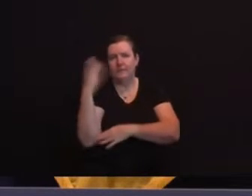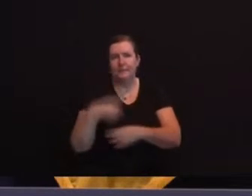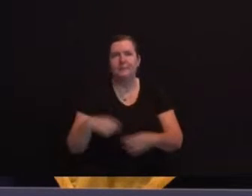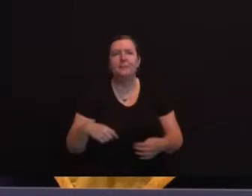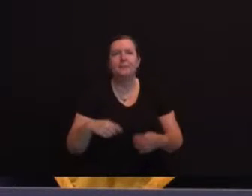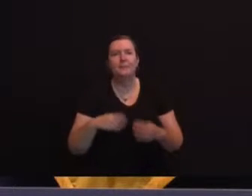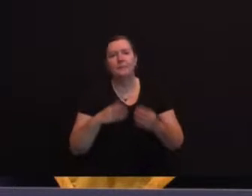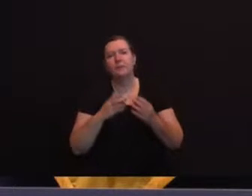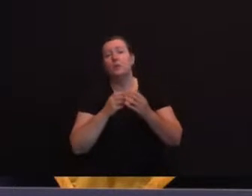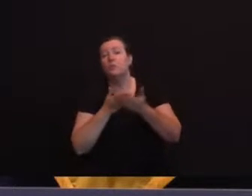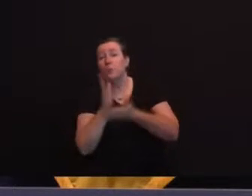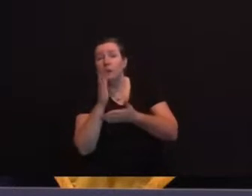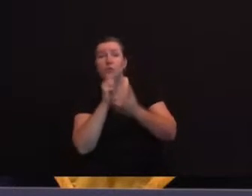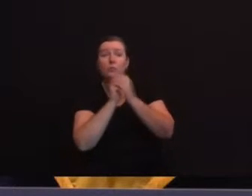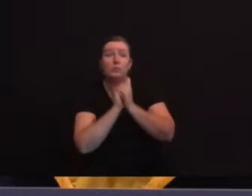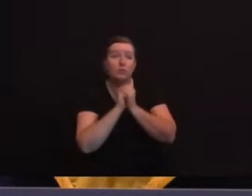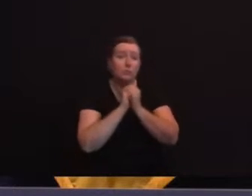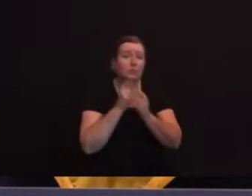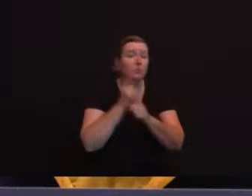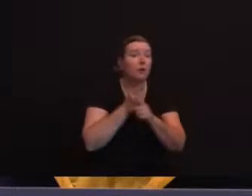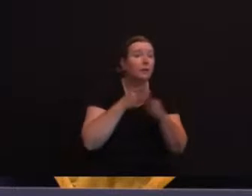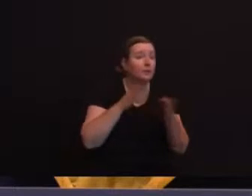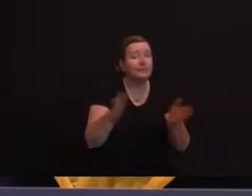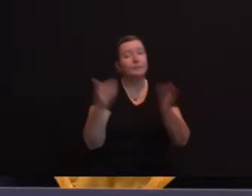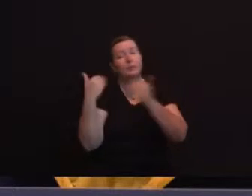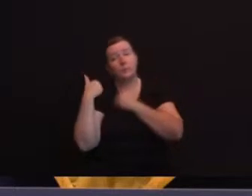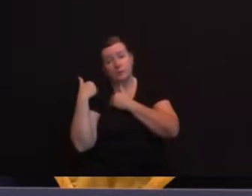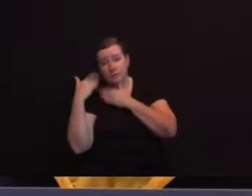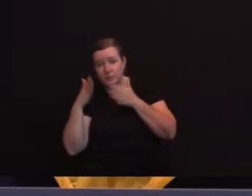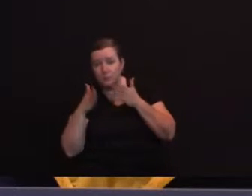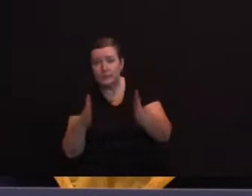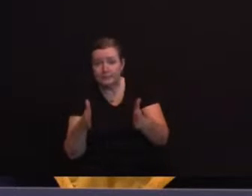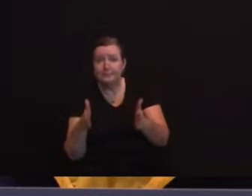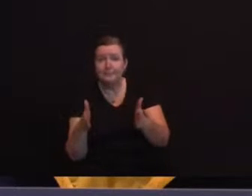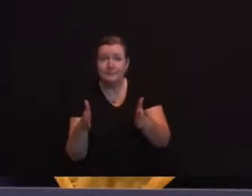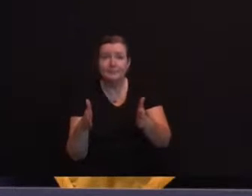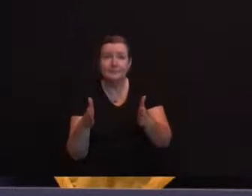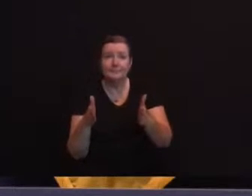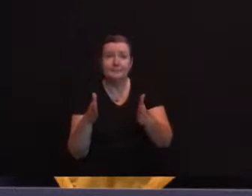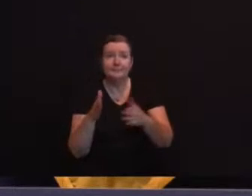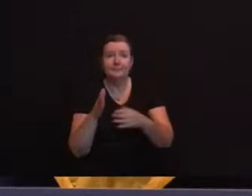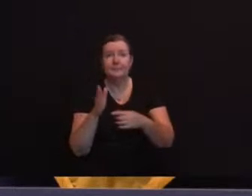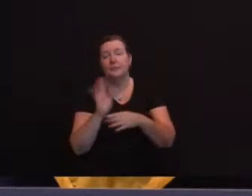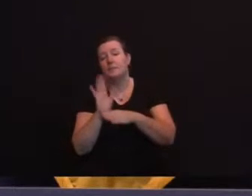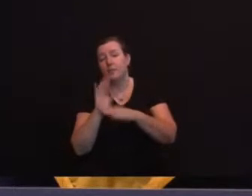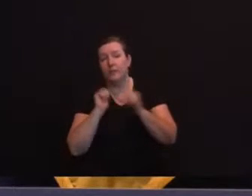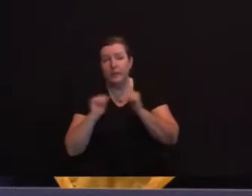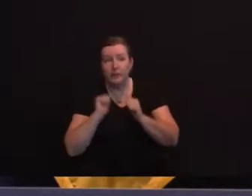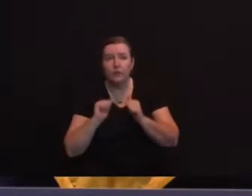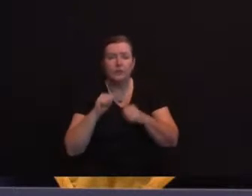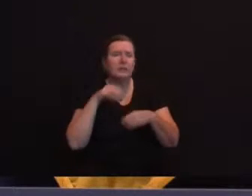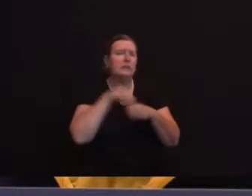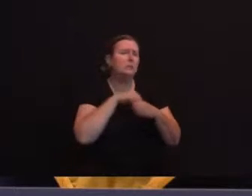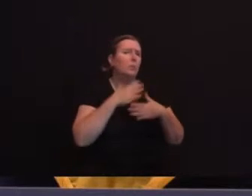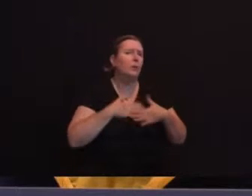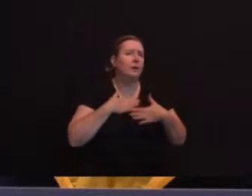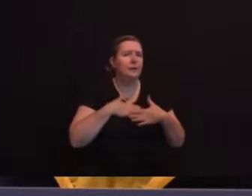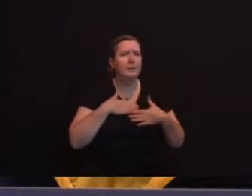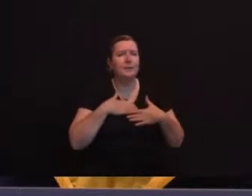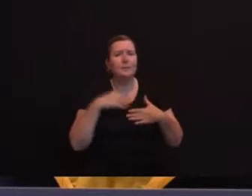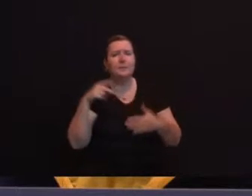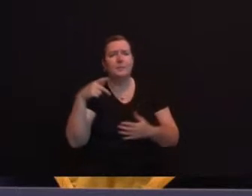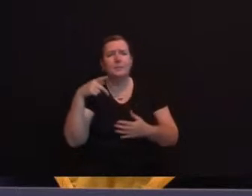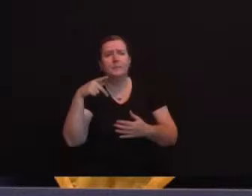and the responsible way. Movie theaters and indoor entertainment. Paramil, please